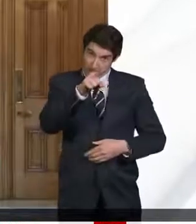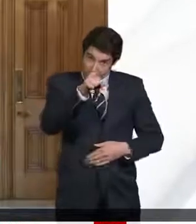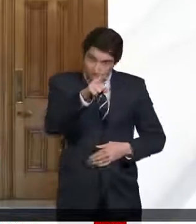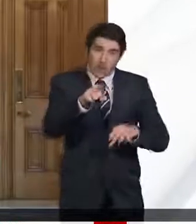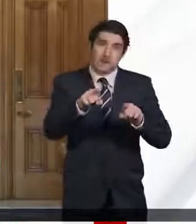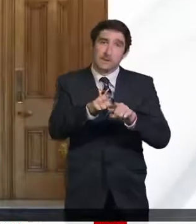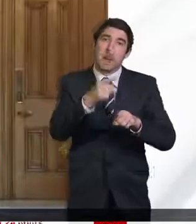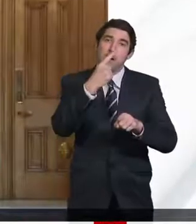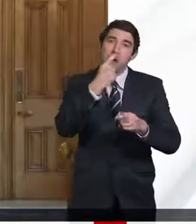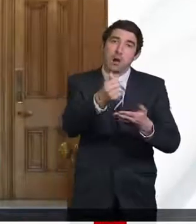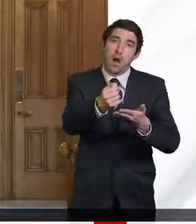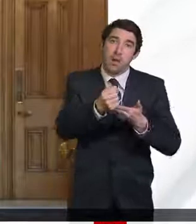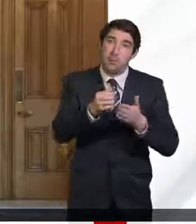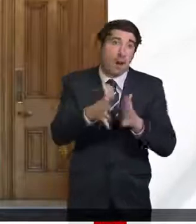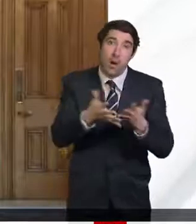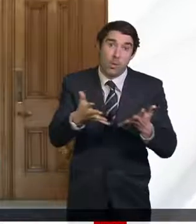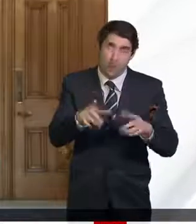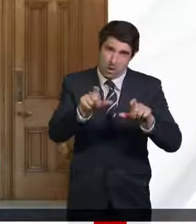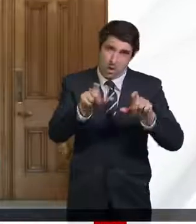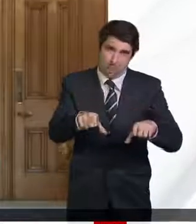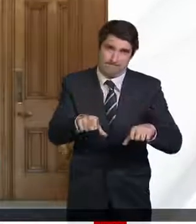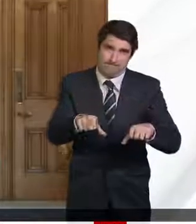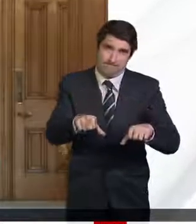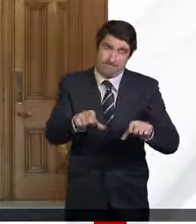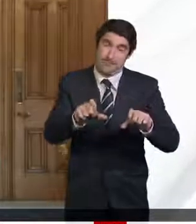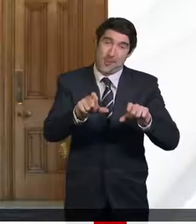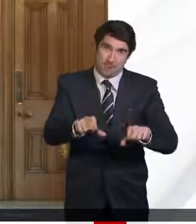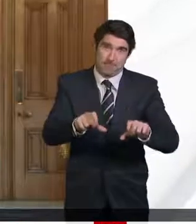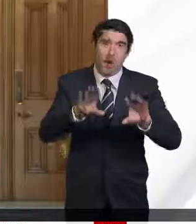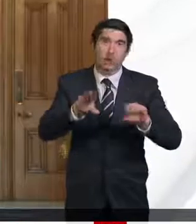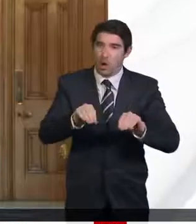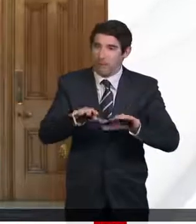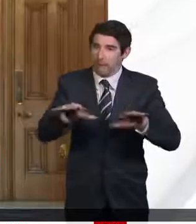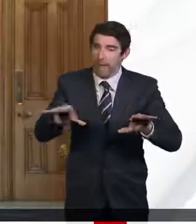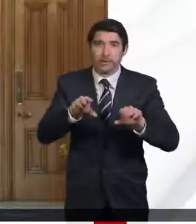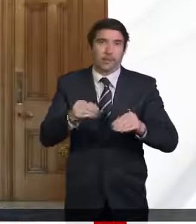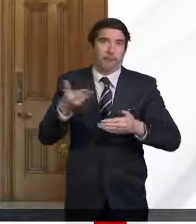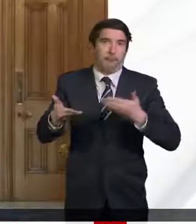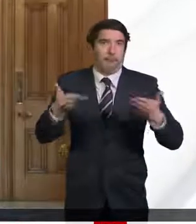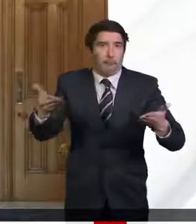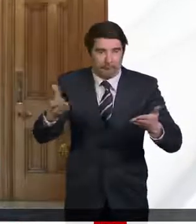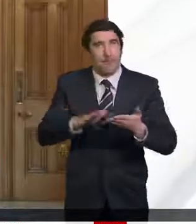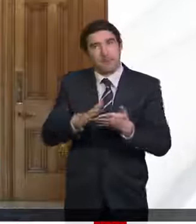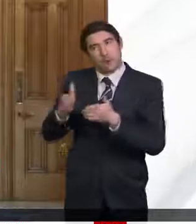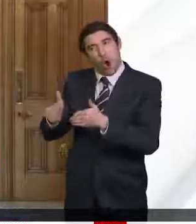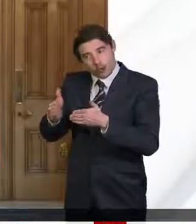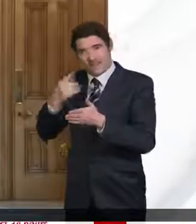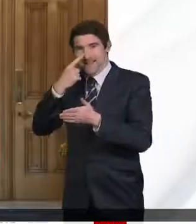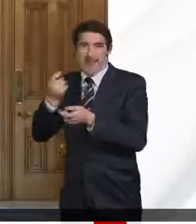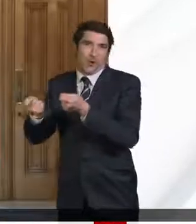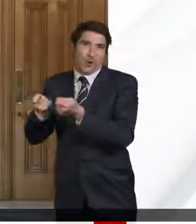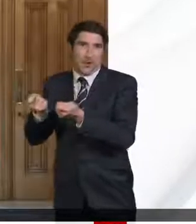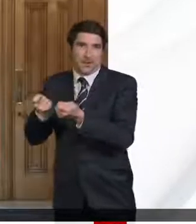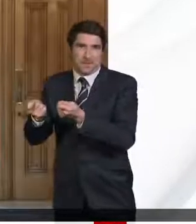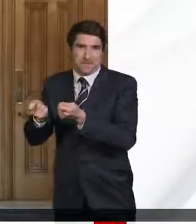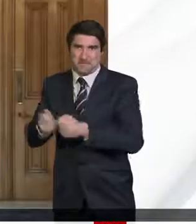NHS and saving lives. Now, I want to ask Stephen to run through the latest data from